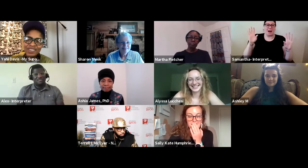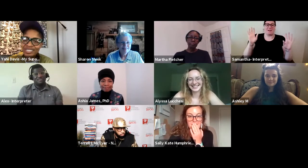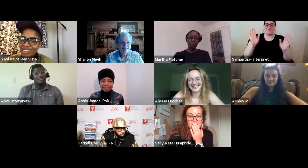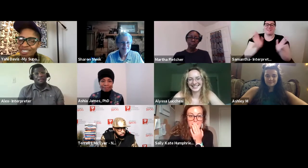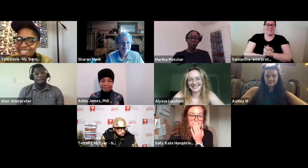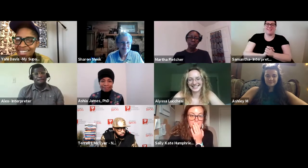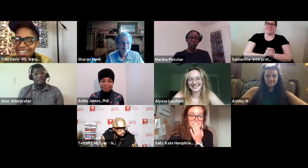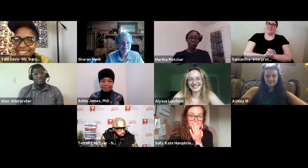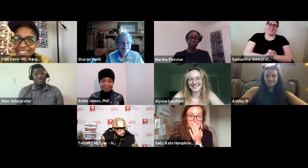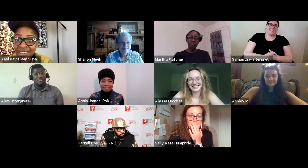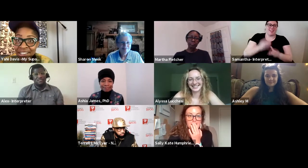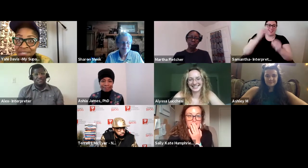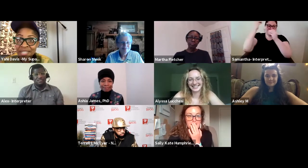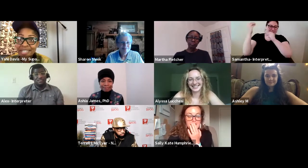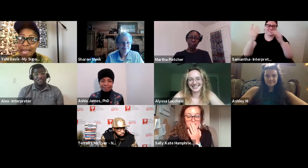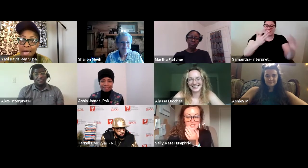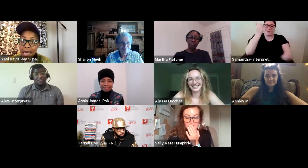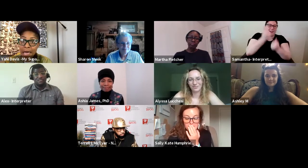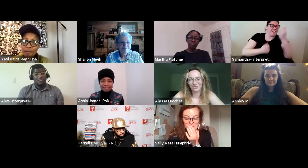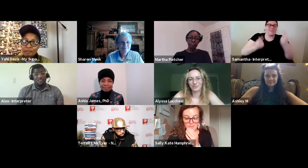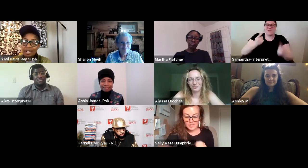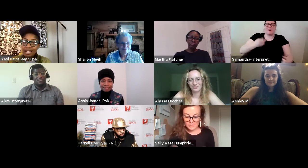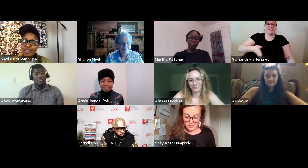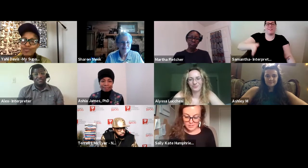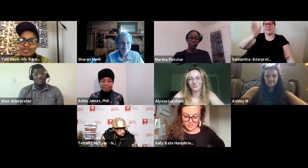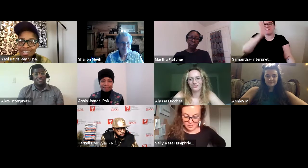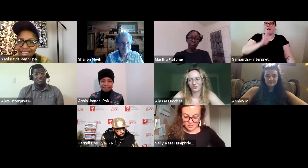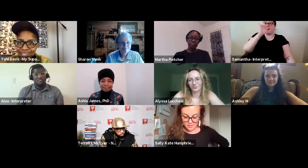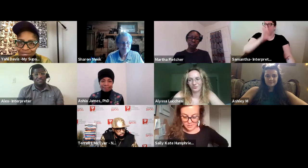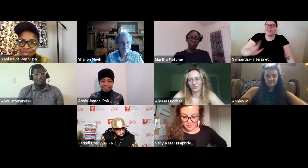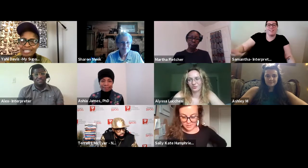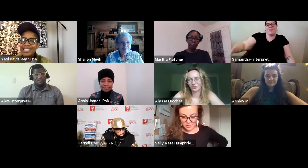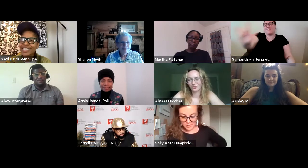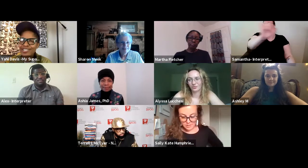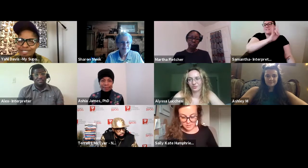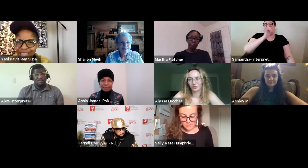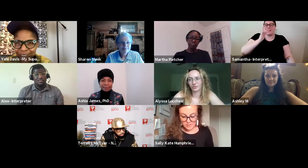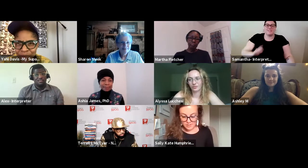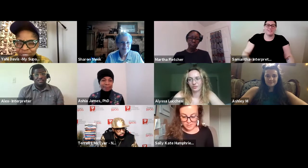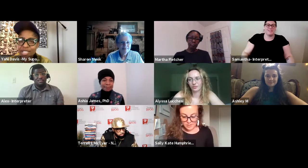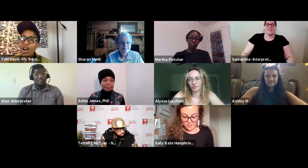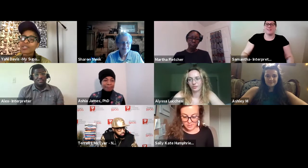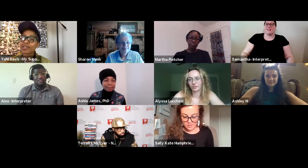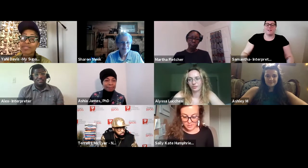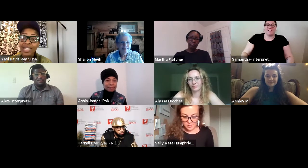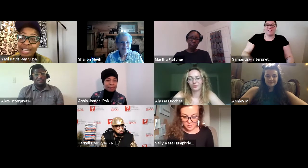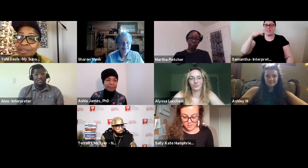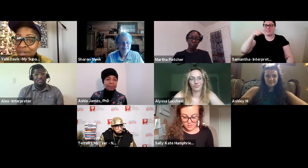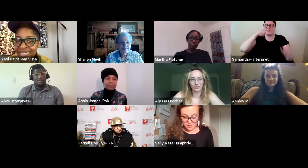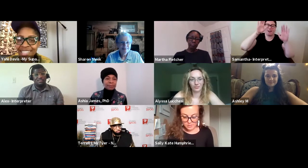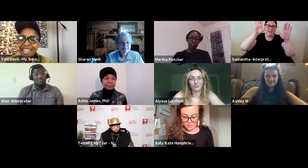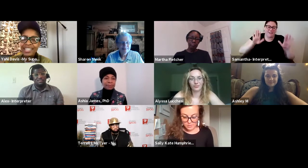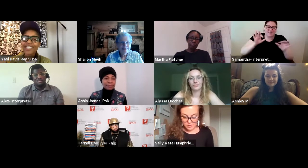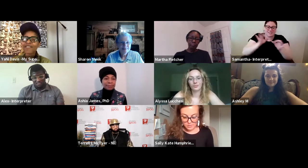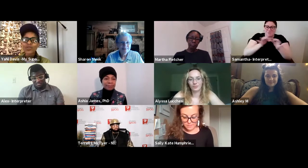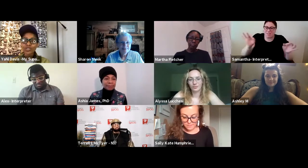Letting folks know that God loves them. Yes. Communicating with this dear language, this awesome